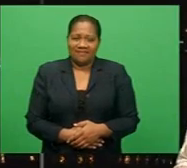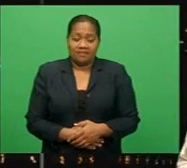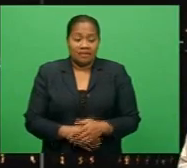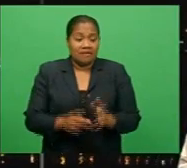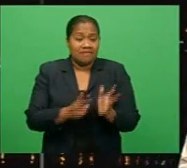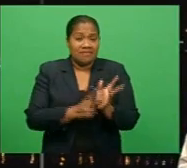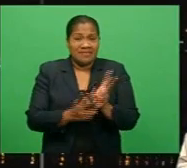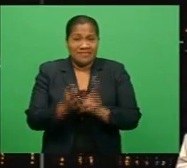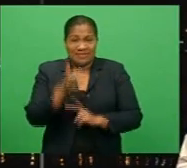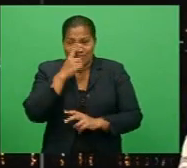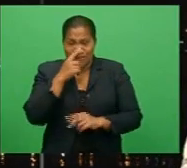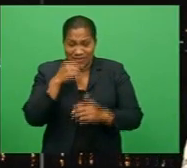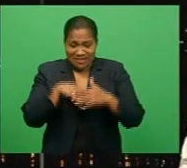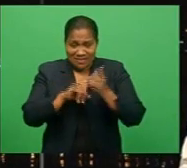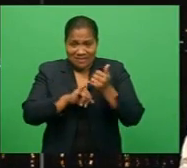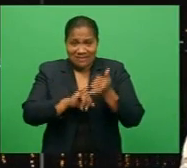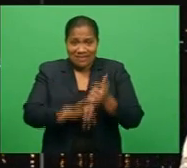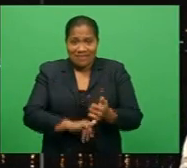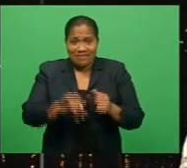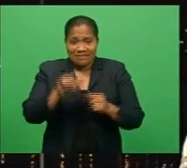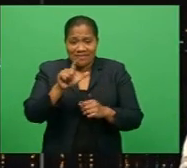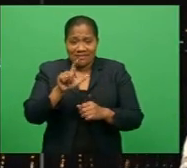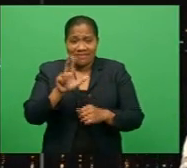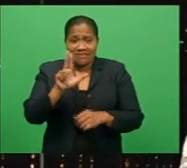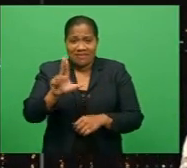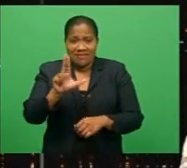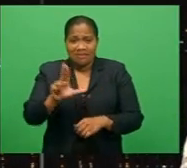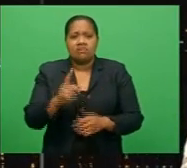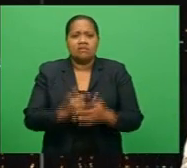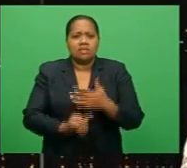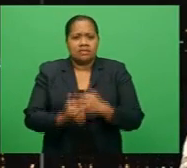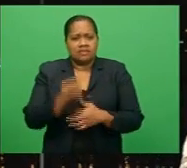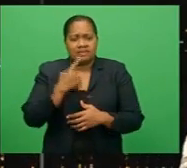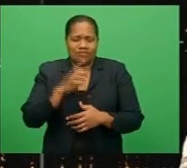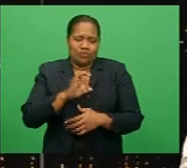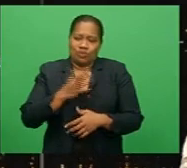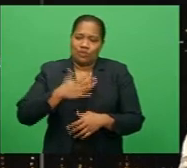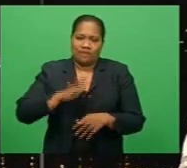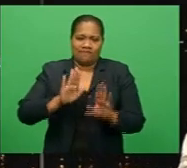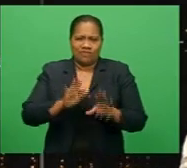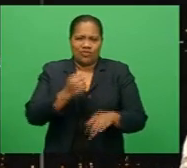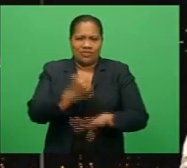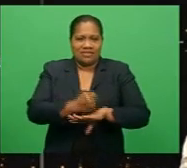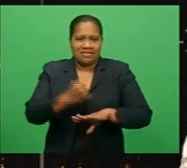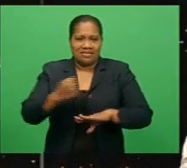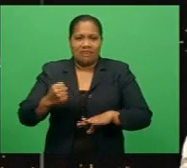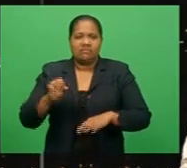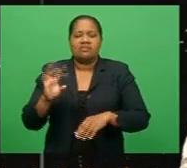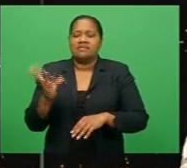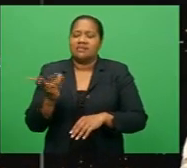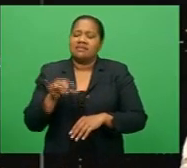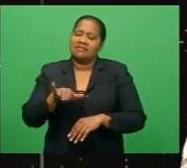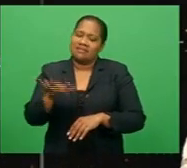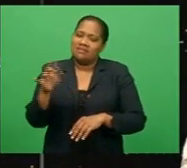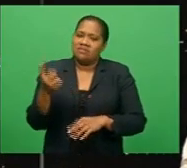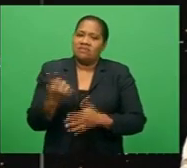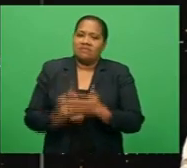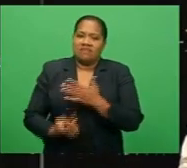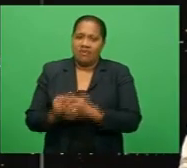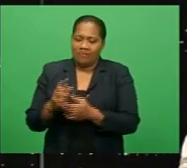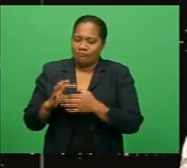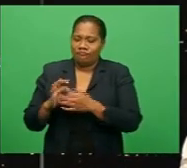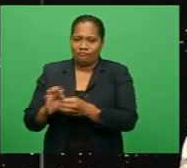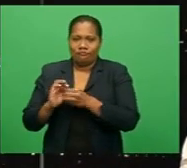Villagers in the Southern Lao Group have stressed that they do not wait for the government to always provide assistance as they take matters into their own